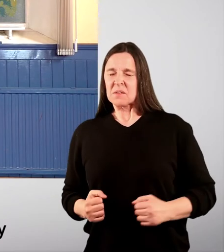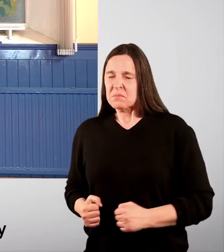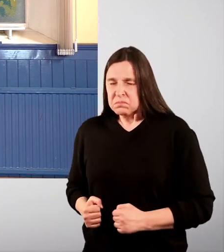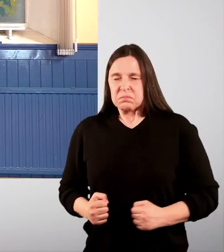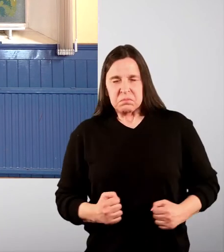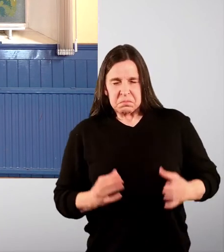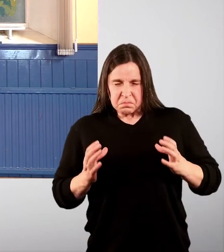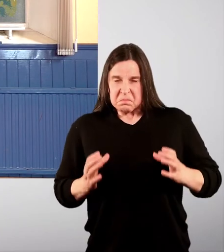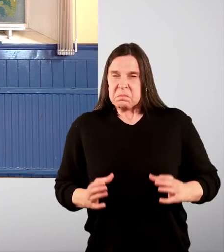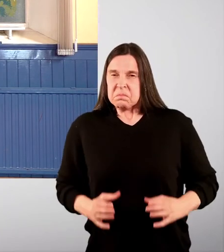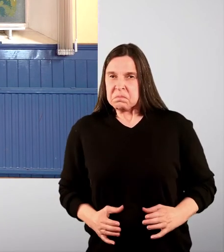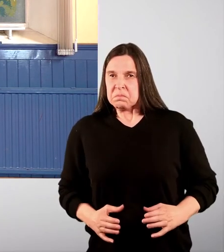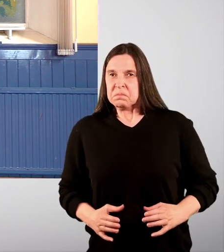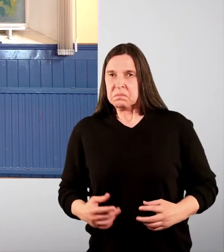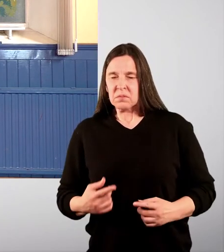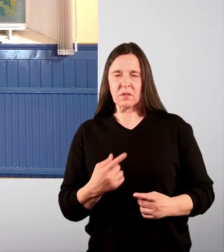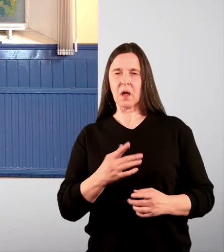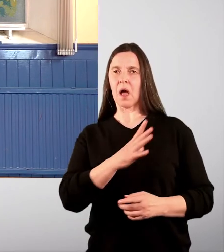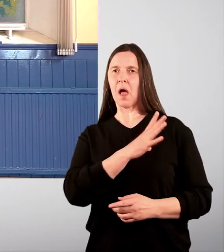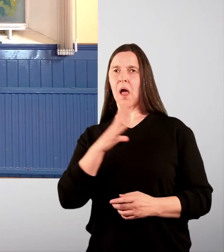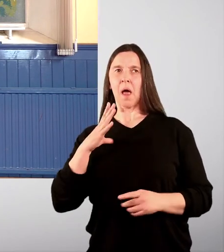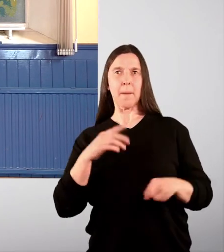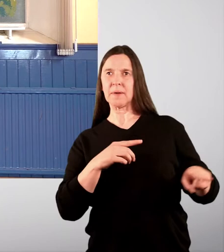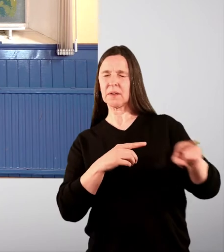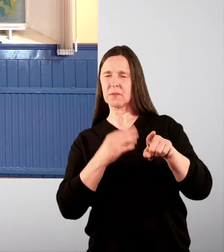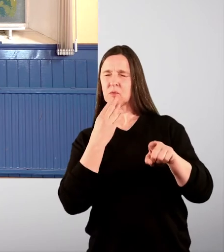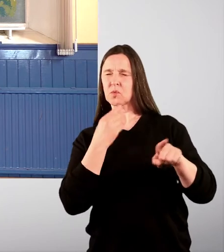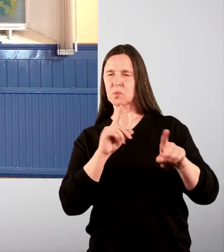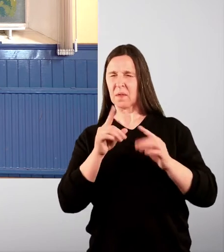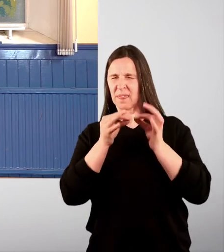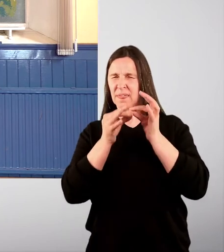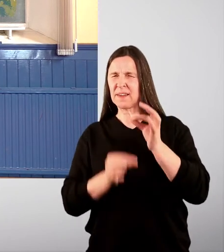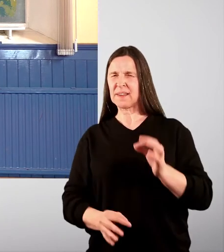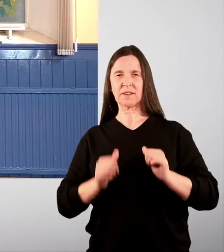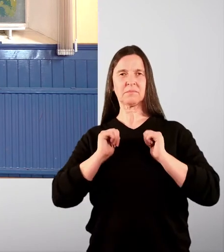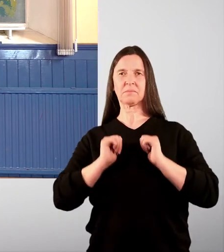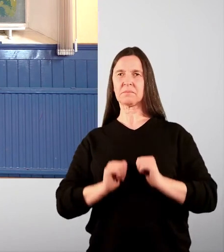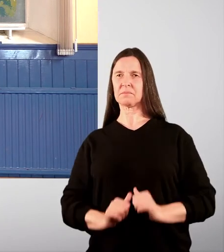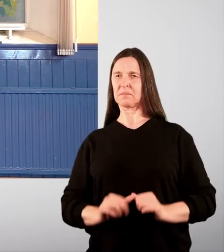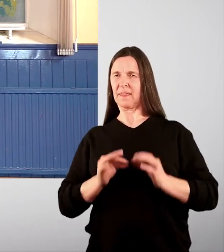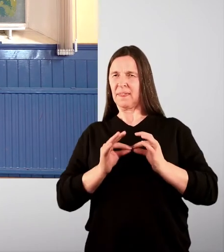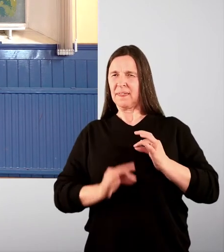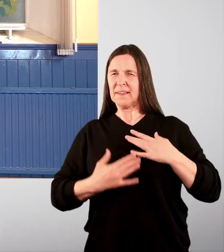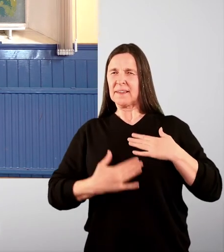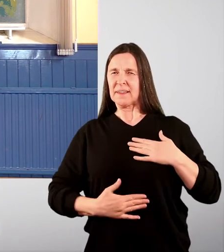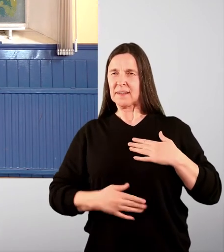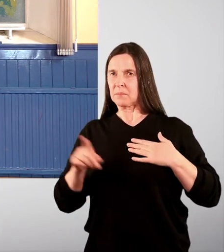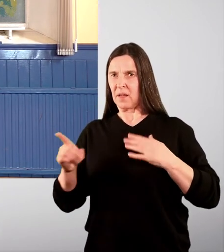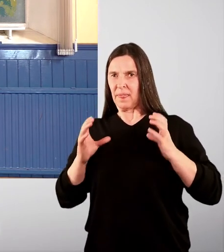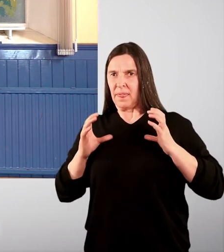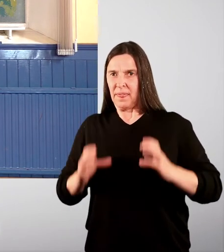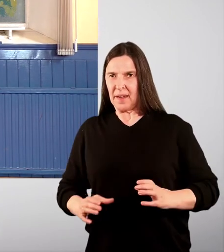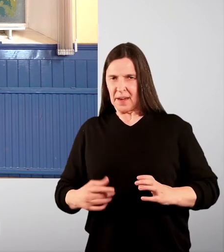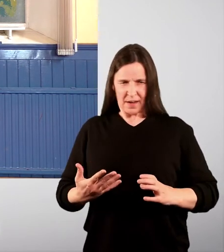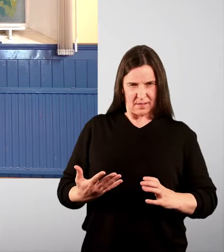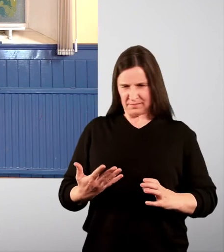jackets. They may have different layers of fat. So it's not as effective in the street. It's far better to just drop